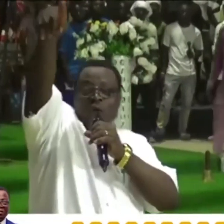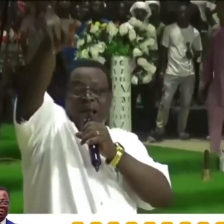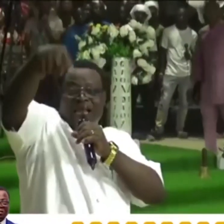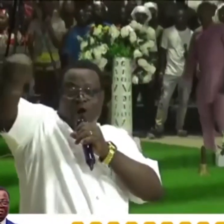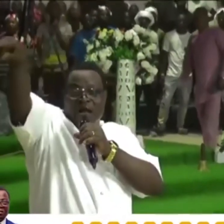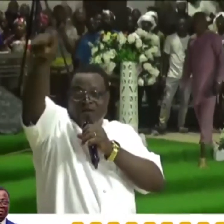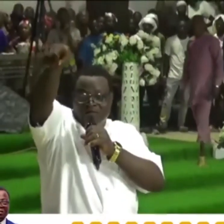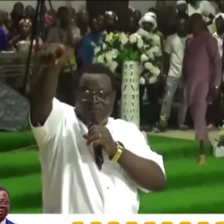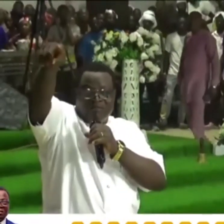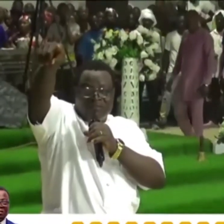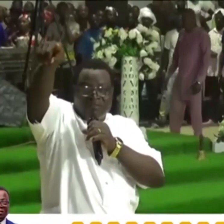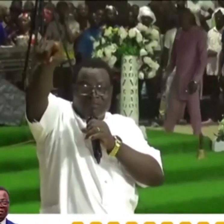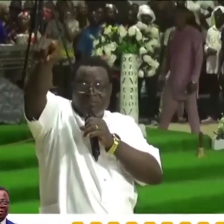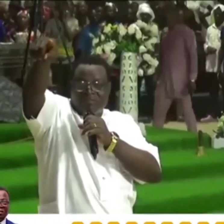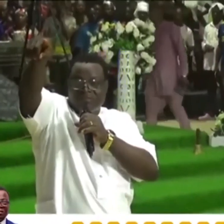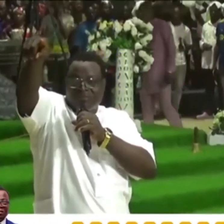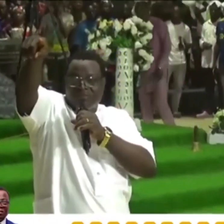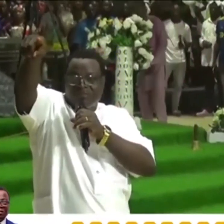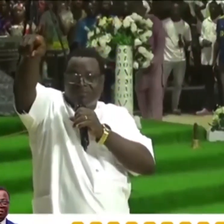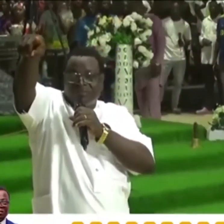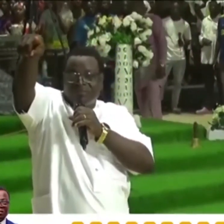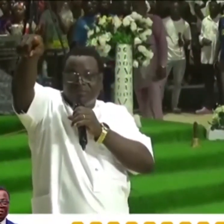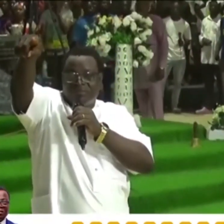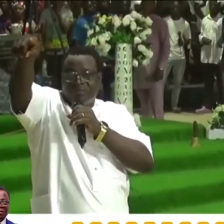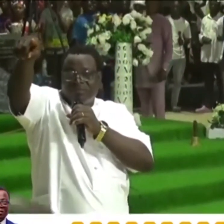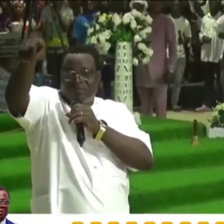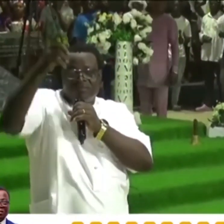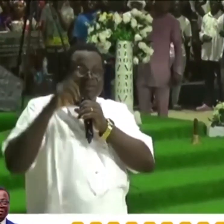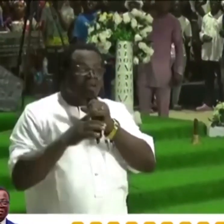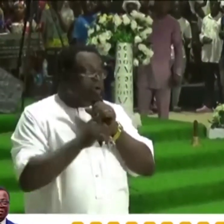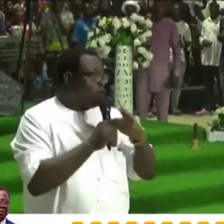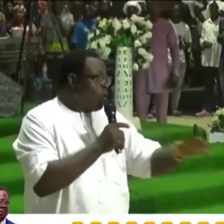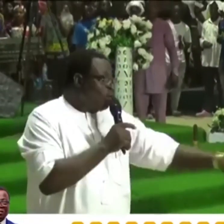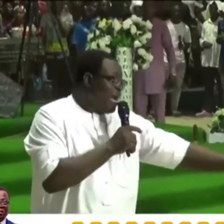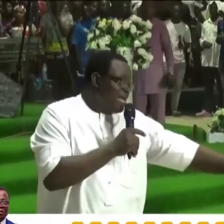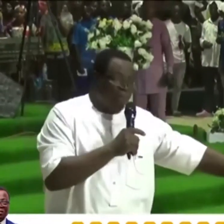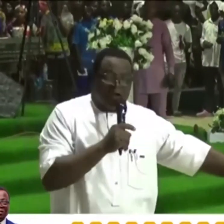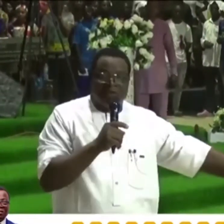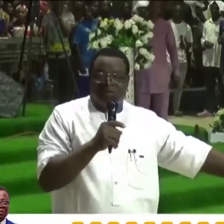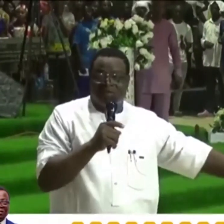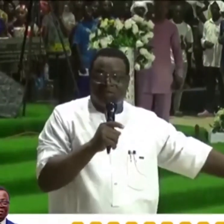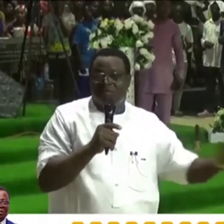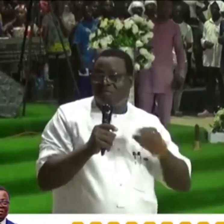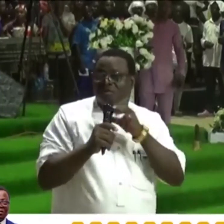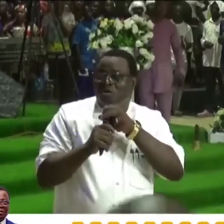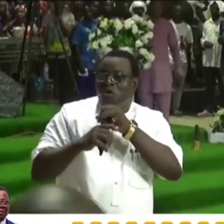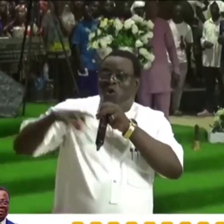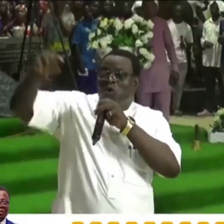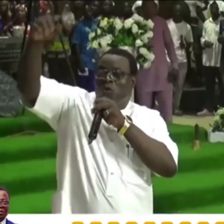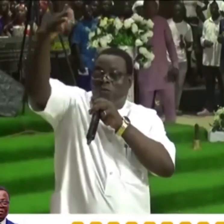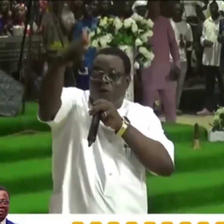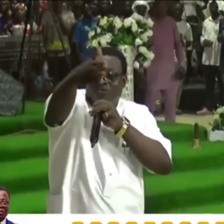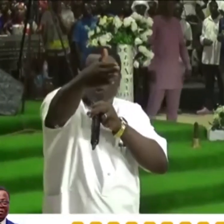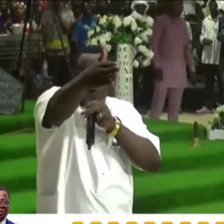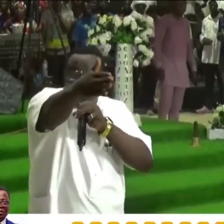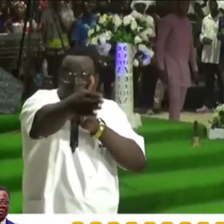Ayé ẹ wà nílẹ̀ ọba. His face is in diaspora or abroad. Òun náà dẹ̀ mọ̀. And he himself